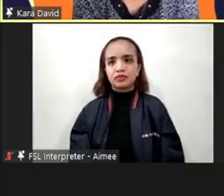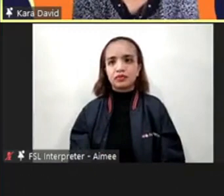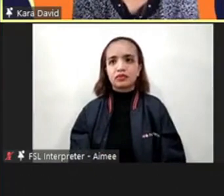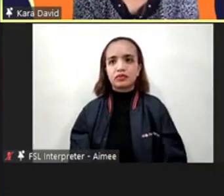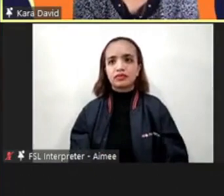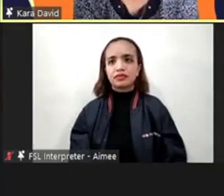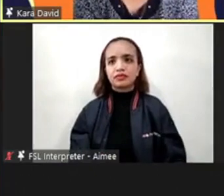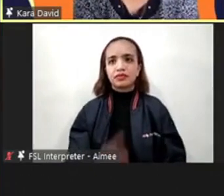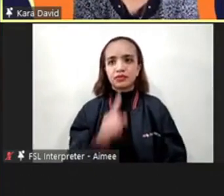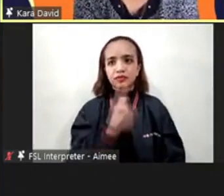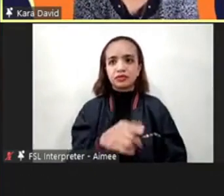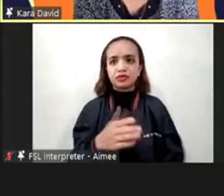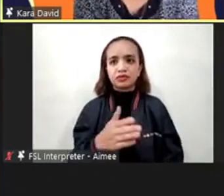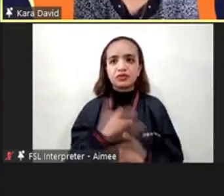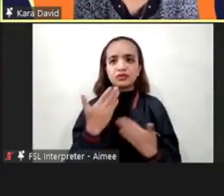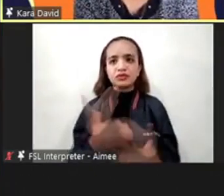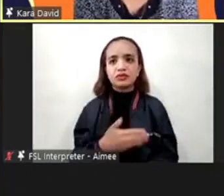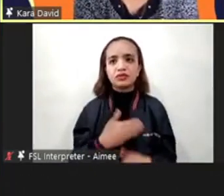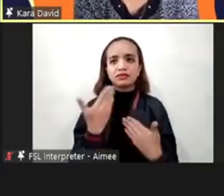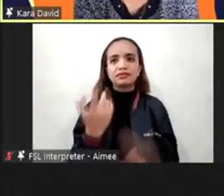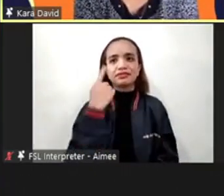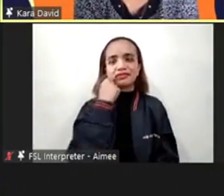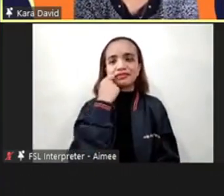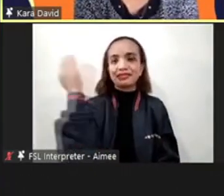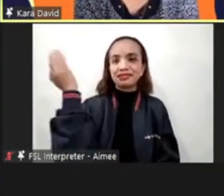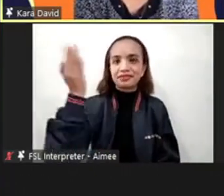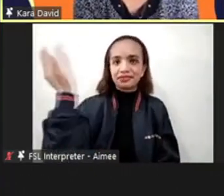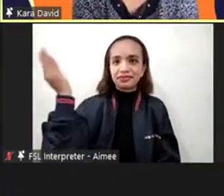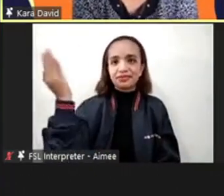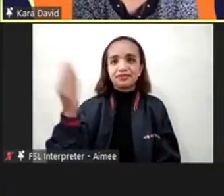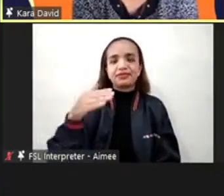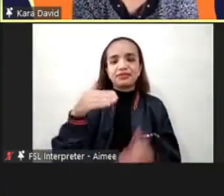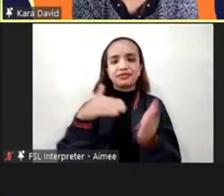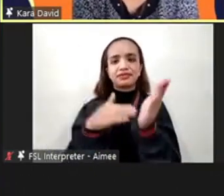Nakakatuwa yung presentation kanina ni Doc Gina.